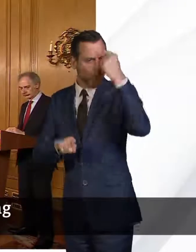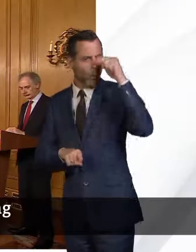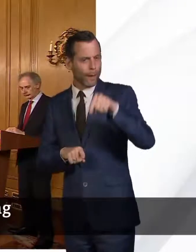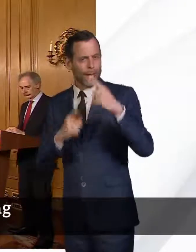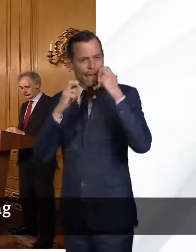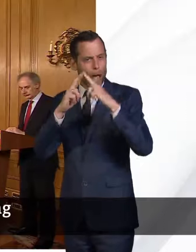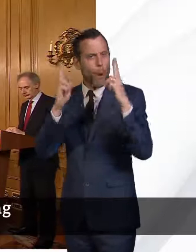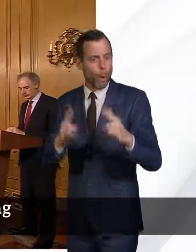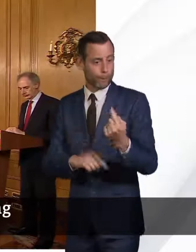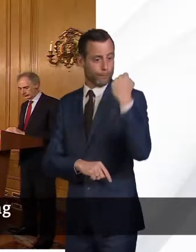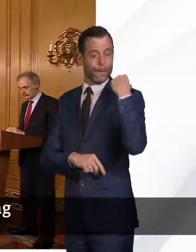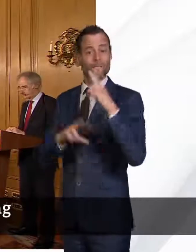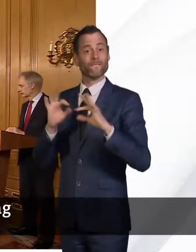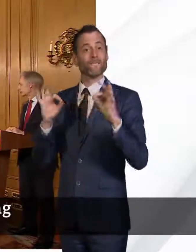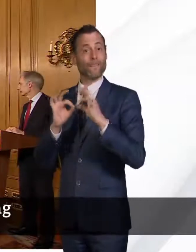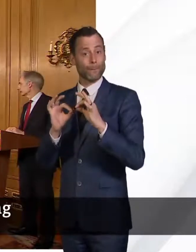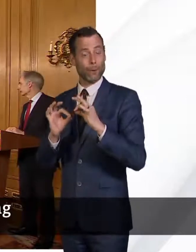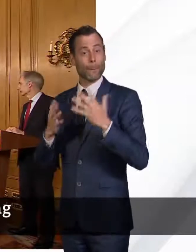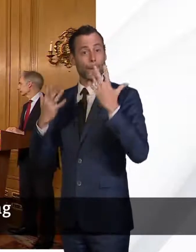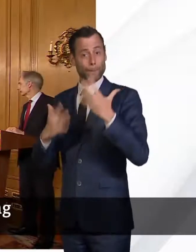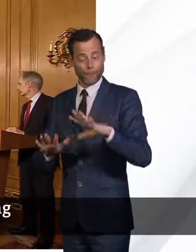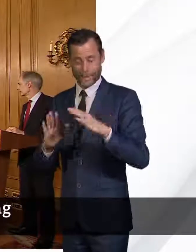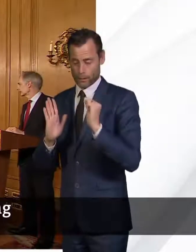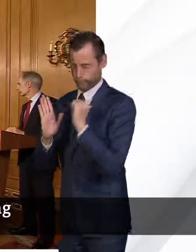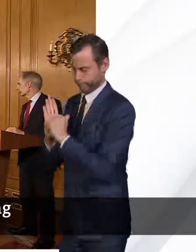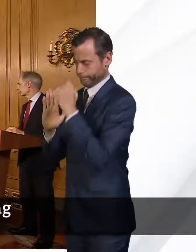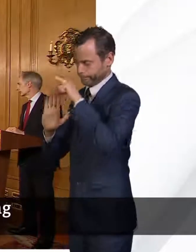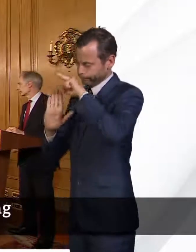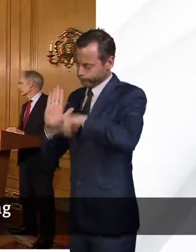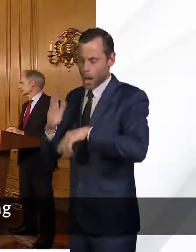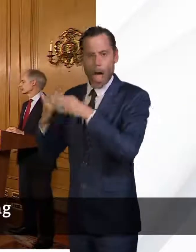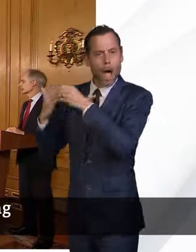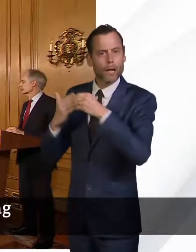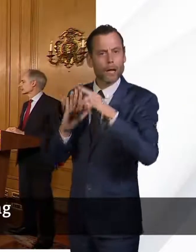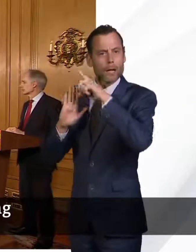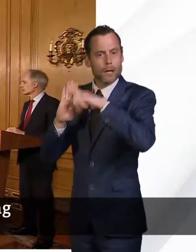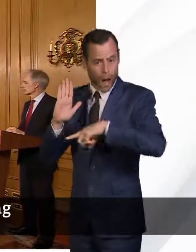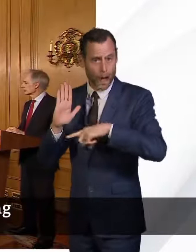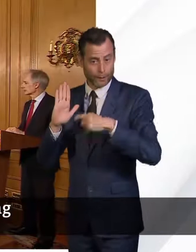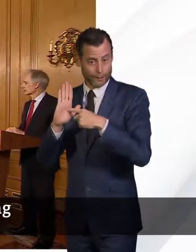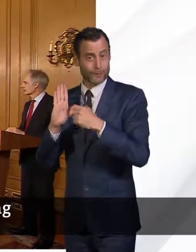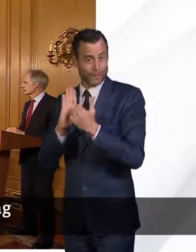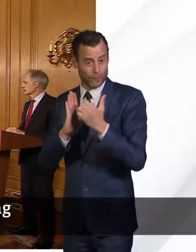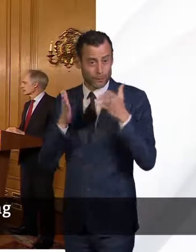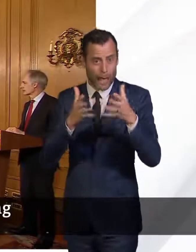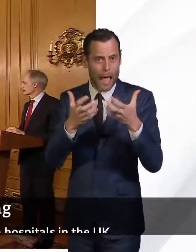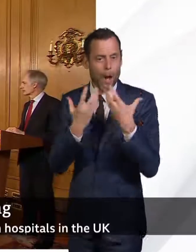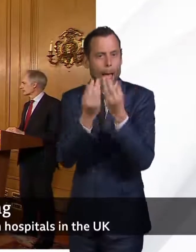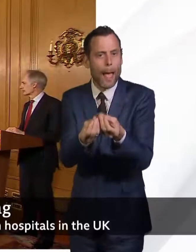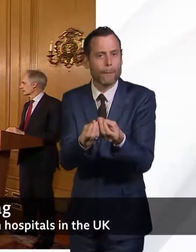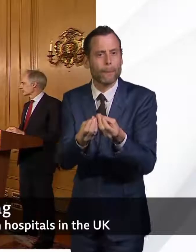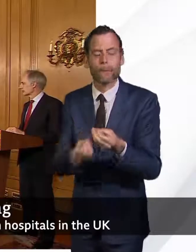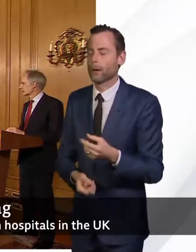February, and we've been working with them throughout. Now, by their nature, the care homes look after